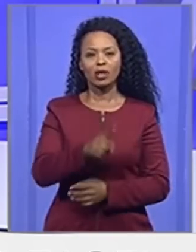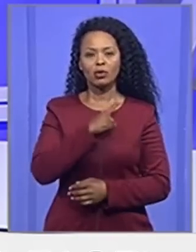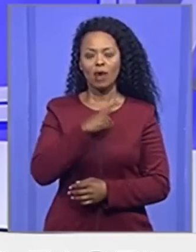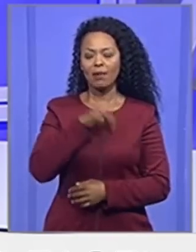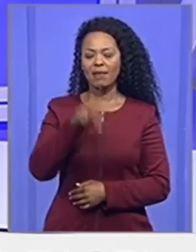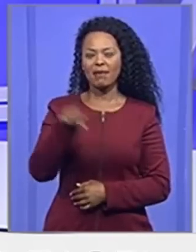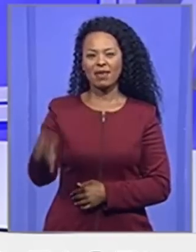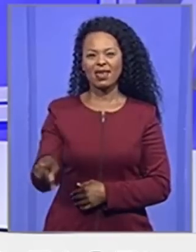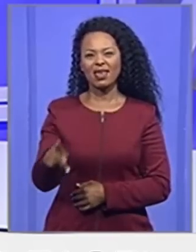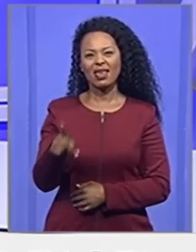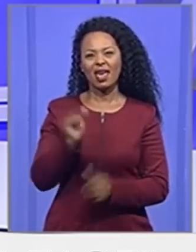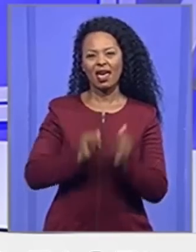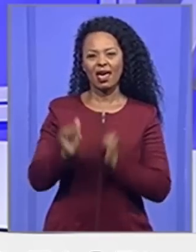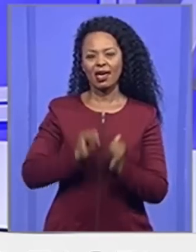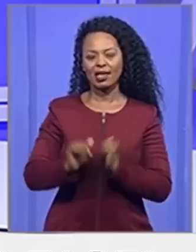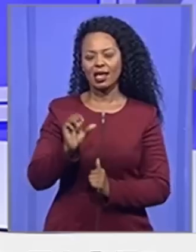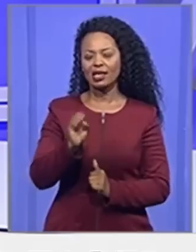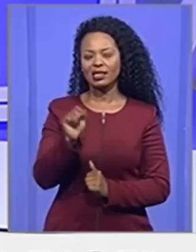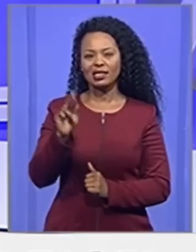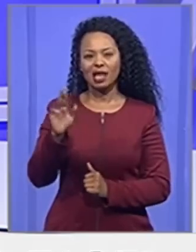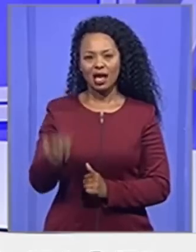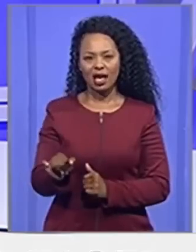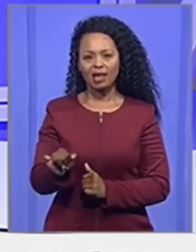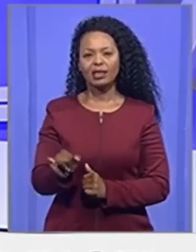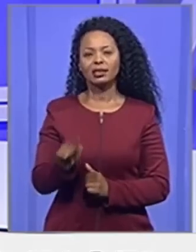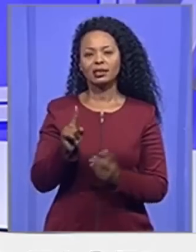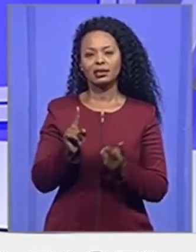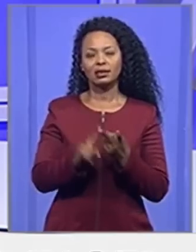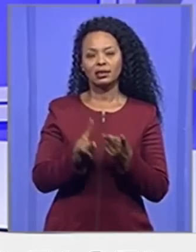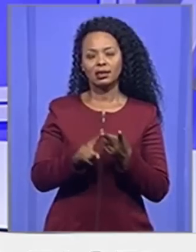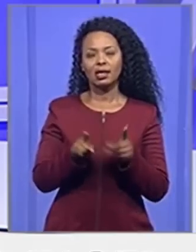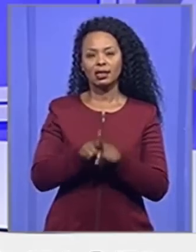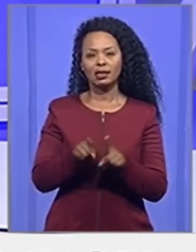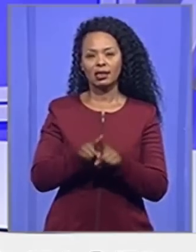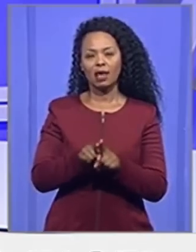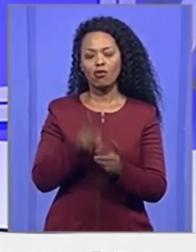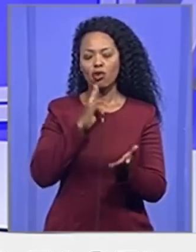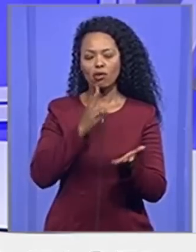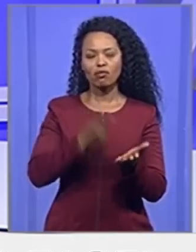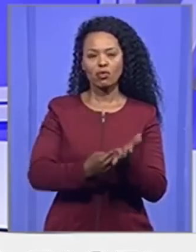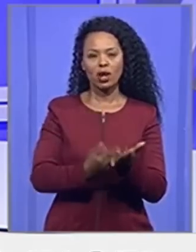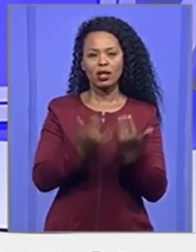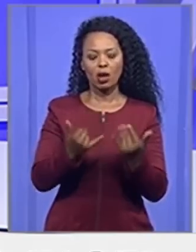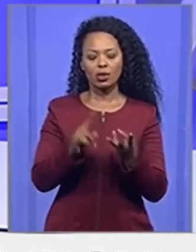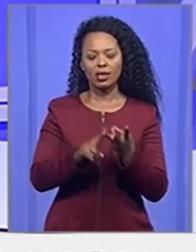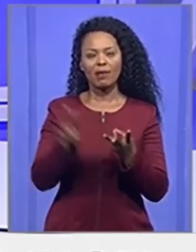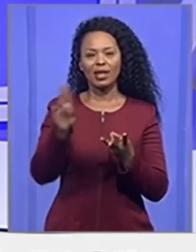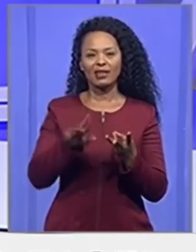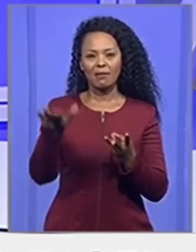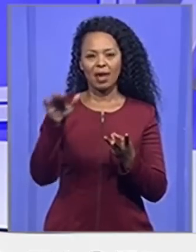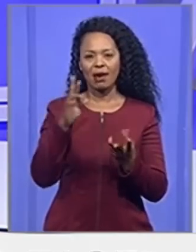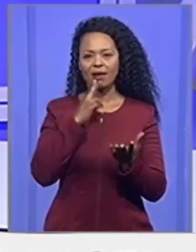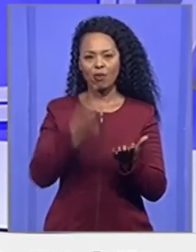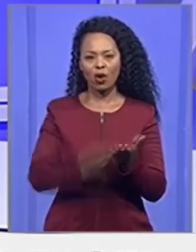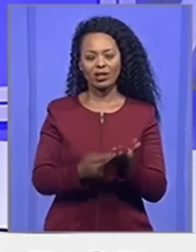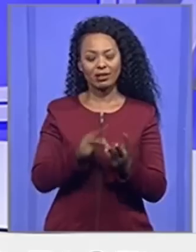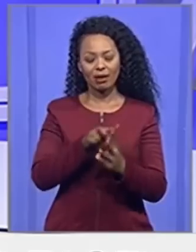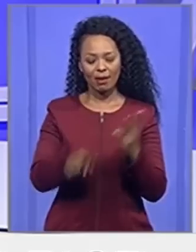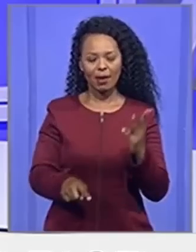wa bosetšhaba, lekala la ditirelo tša motšhelo goba SARS ka boripana le panka ya resefe ka Afrika